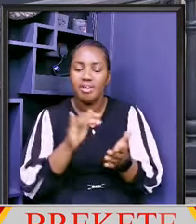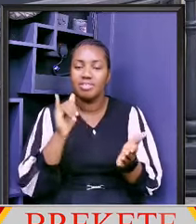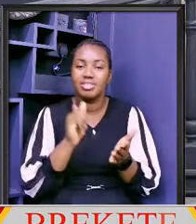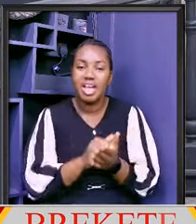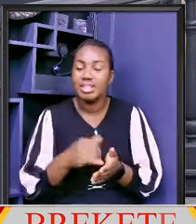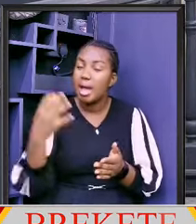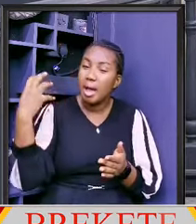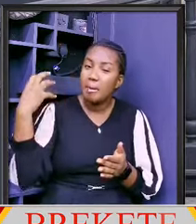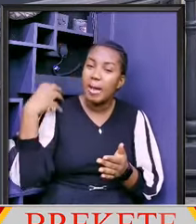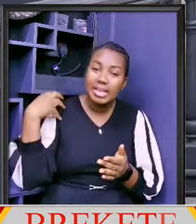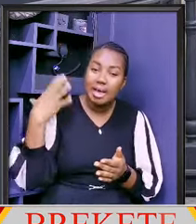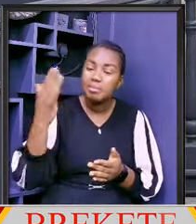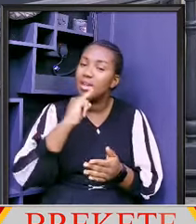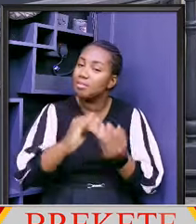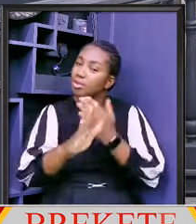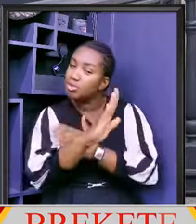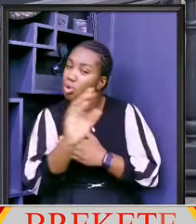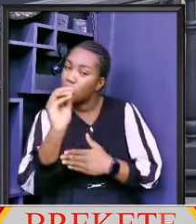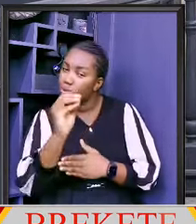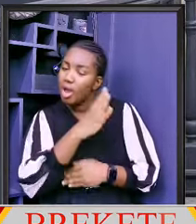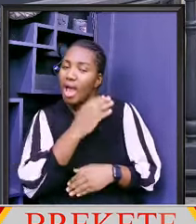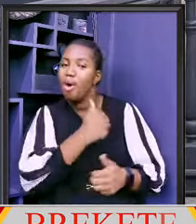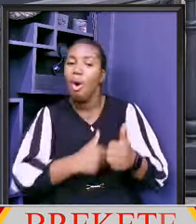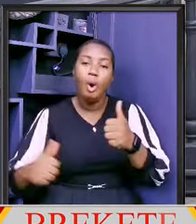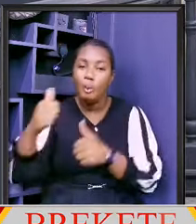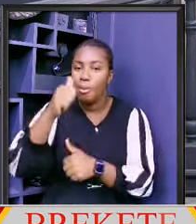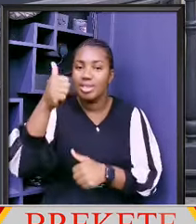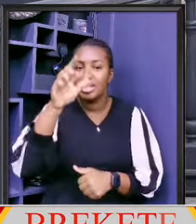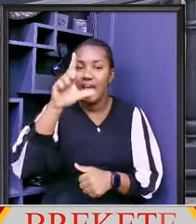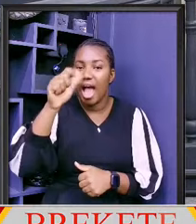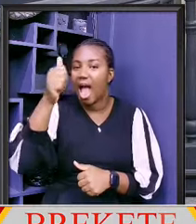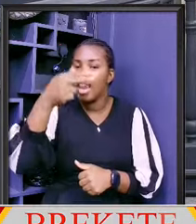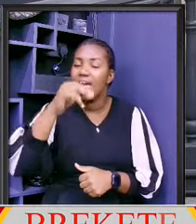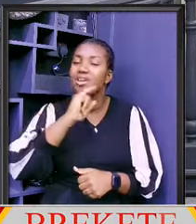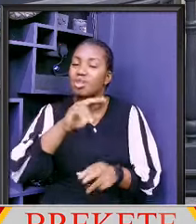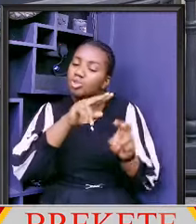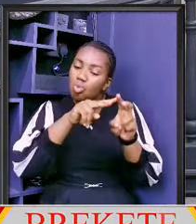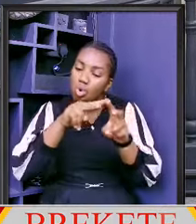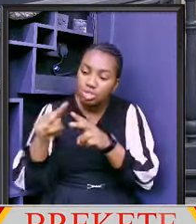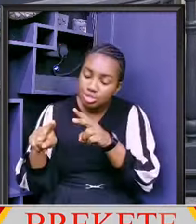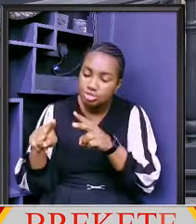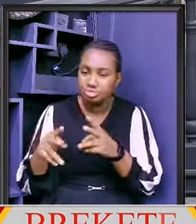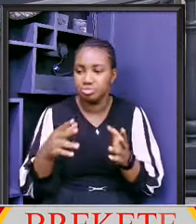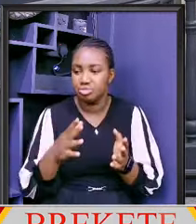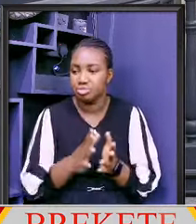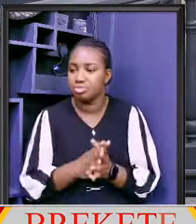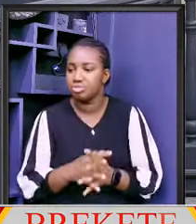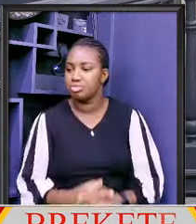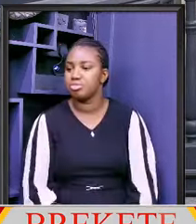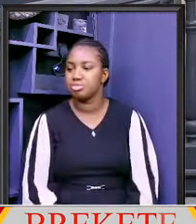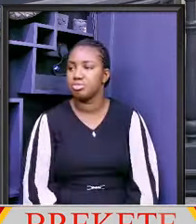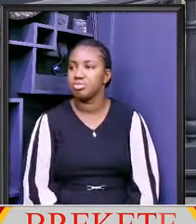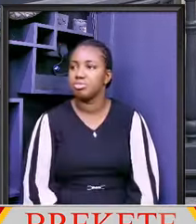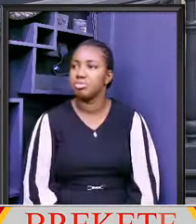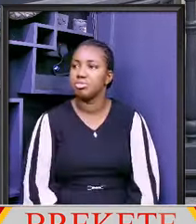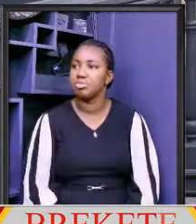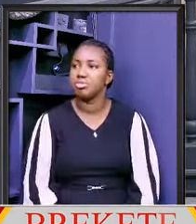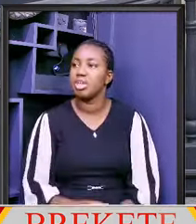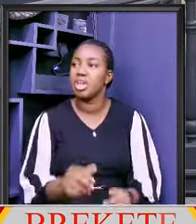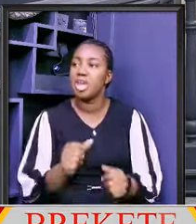Allah is watching." And then, that is what he wrote. The wife sent the message. So, says, "Almighty God." Everybody knows, say God